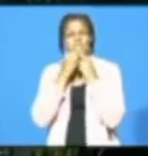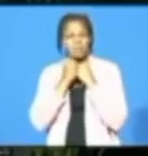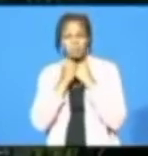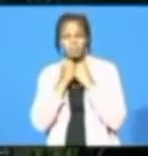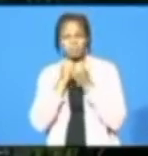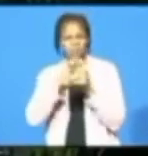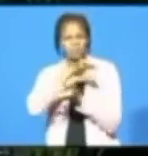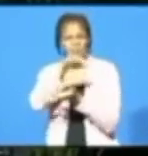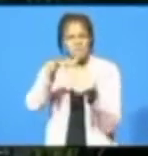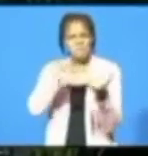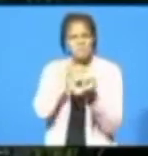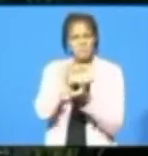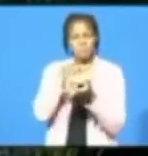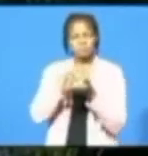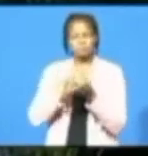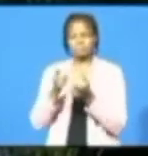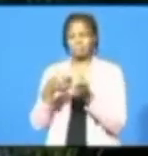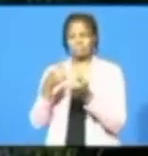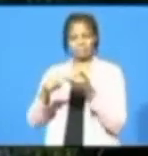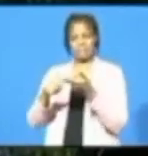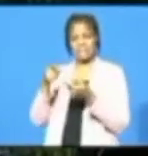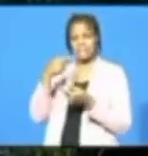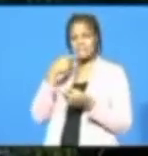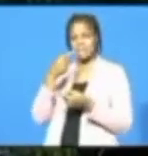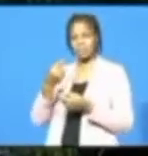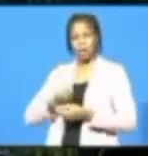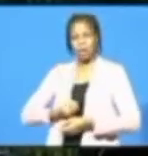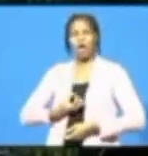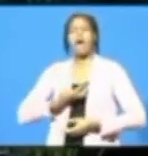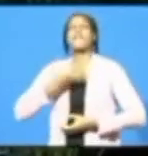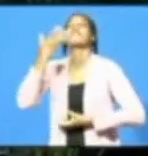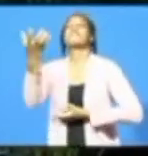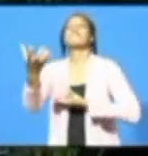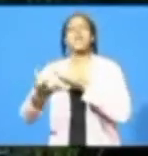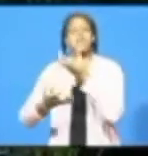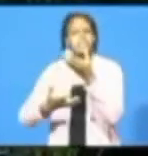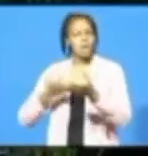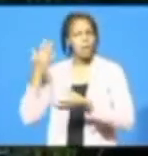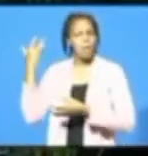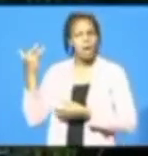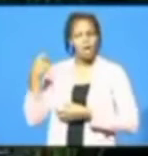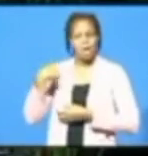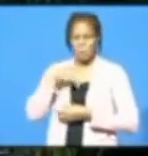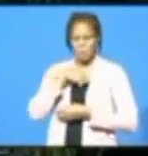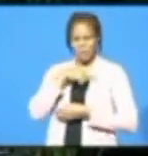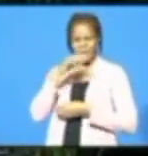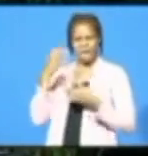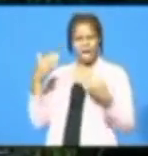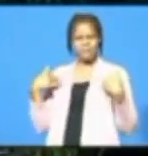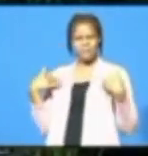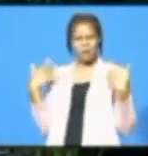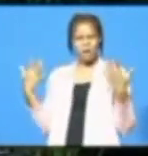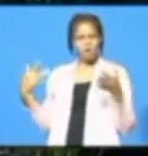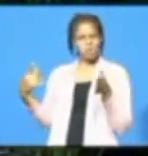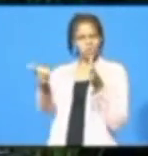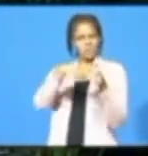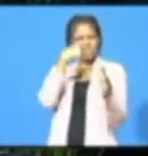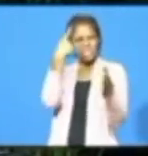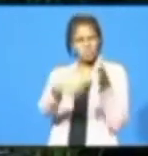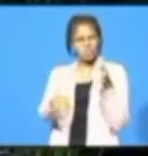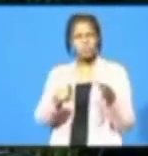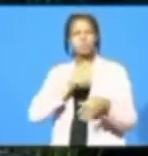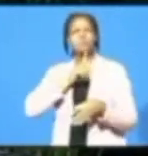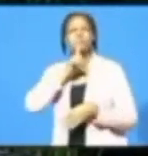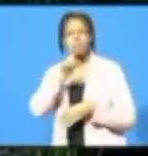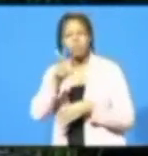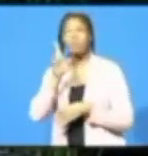Then he said, we confess. For we have ridiculed the absolute truth of